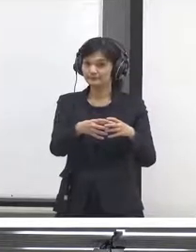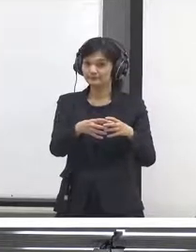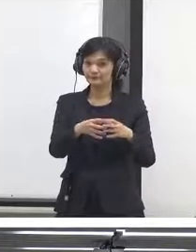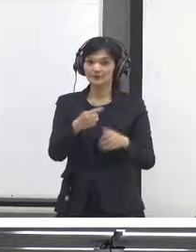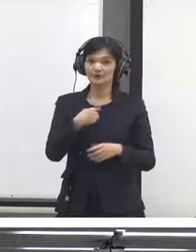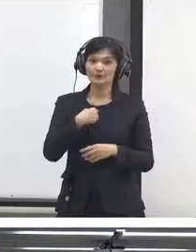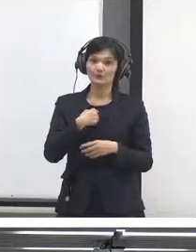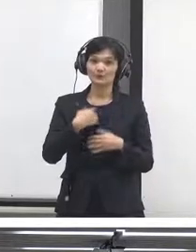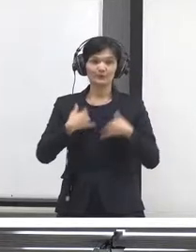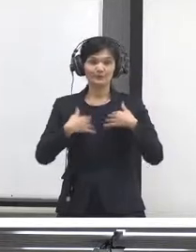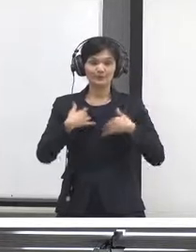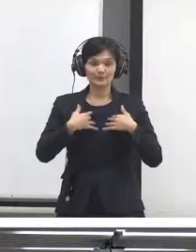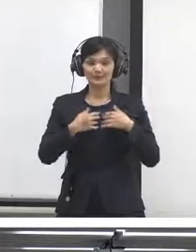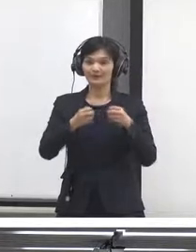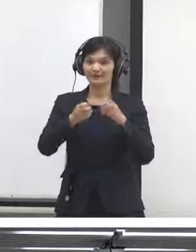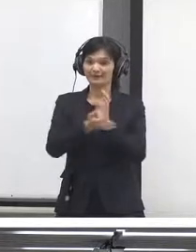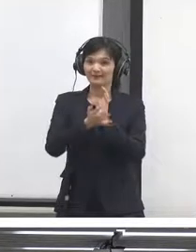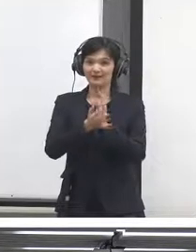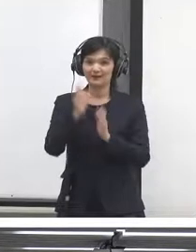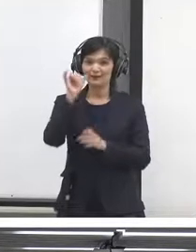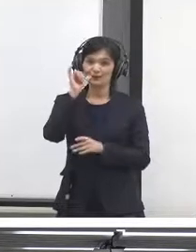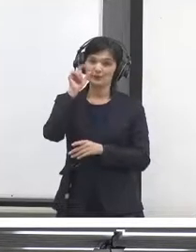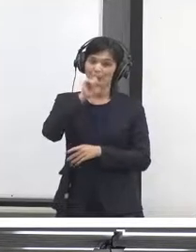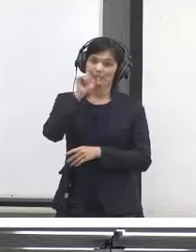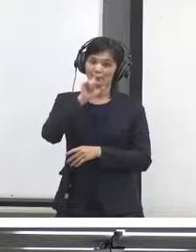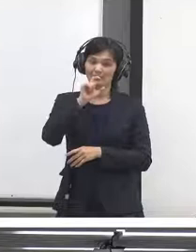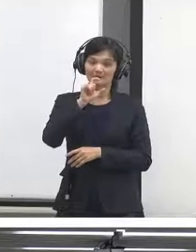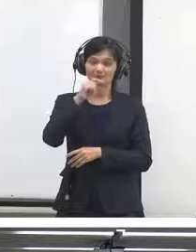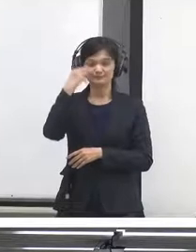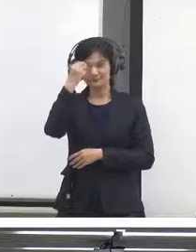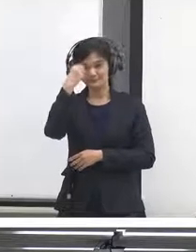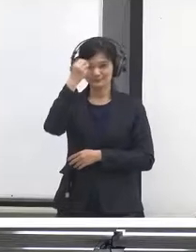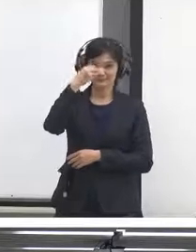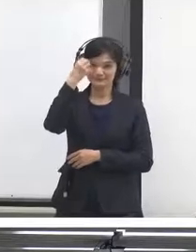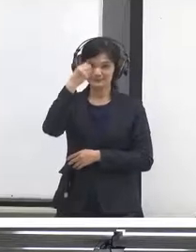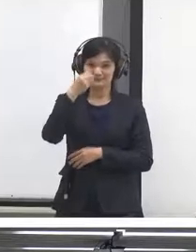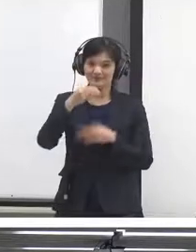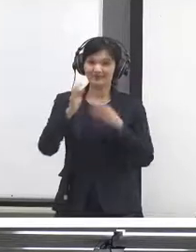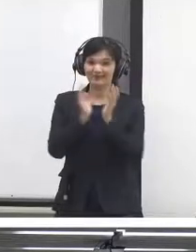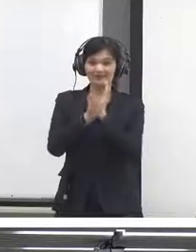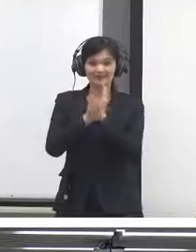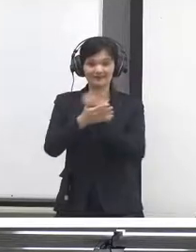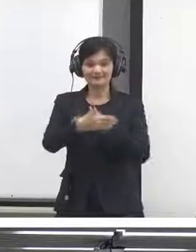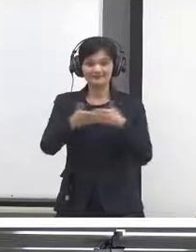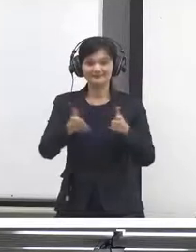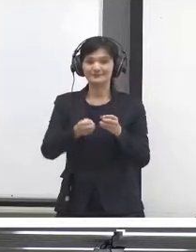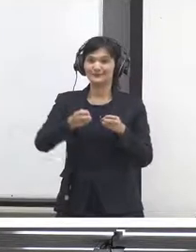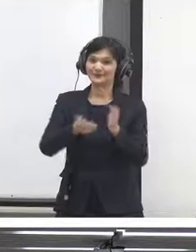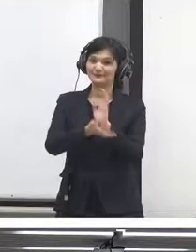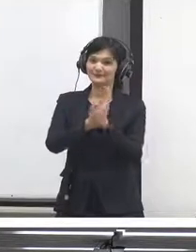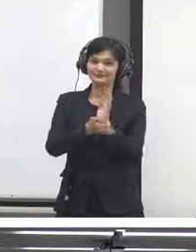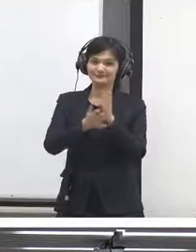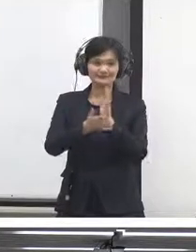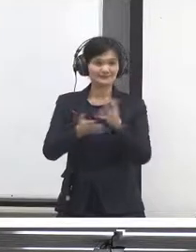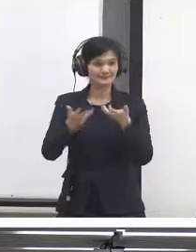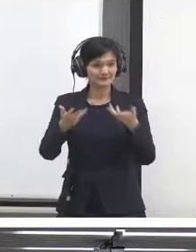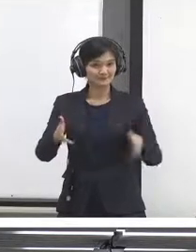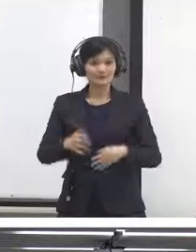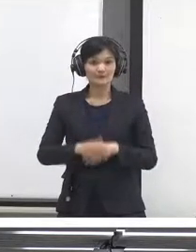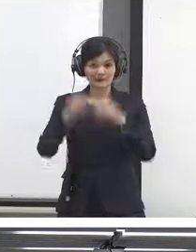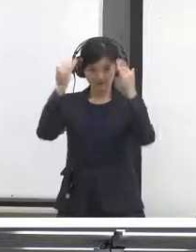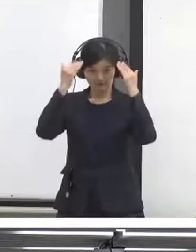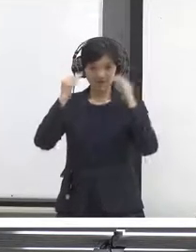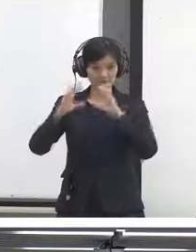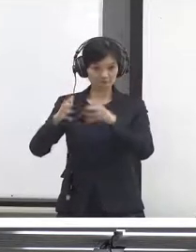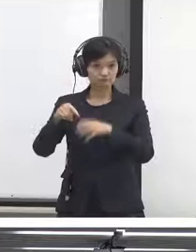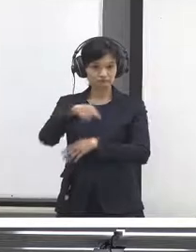Meeting. There were talks and chats about Koreans are always did work too hard compared to another